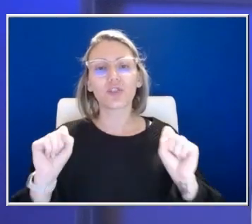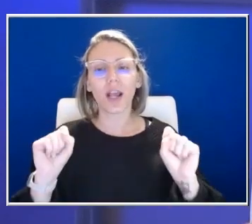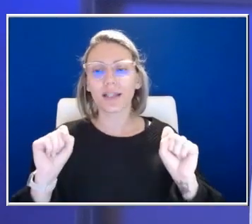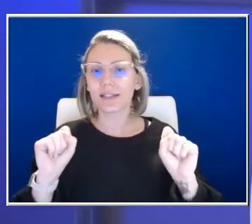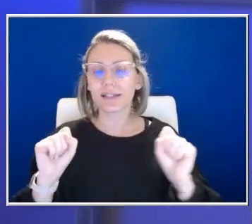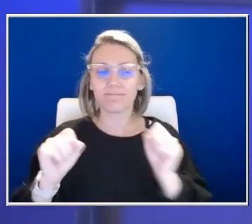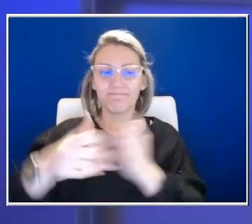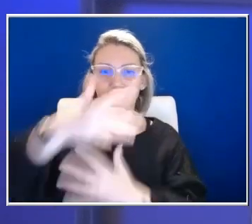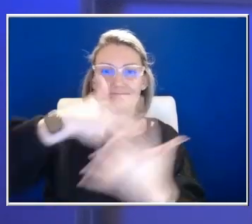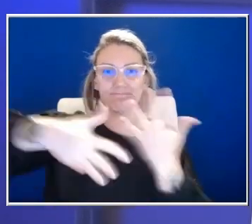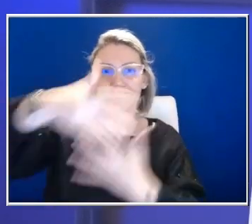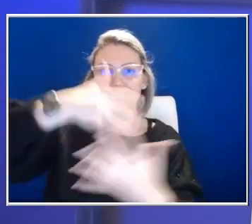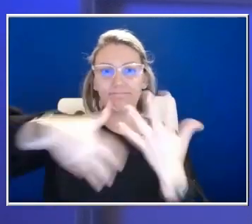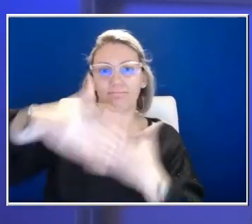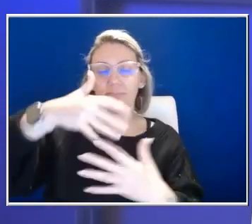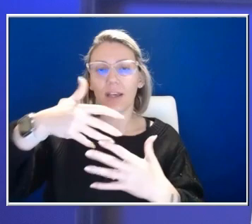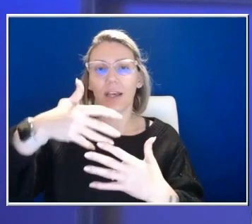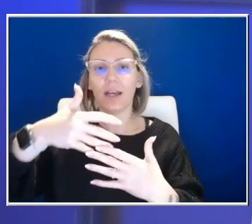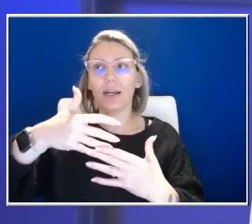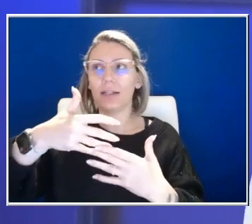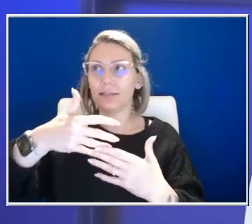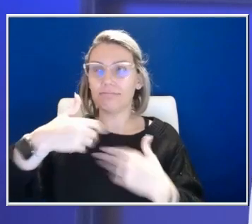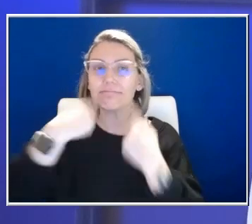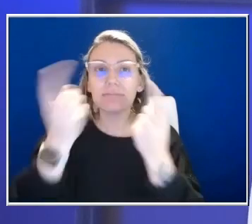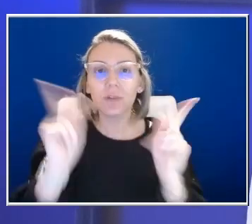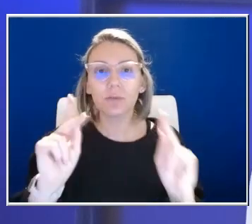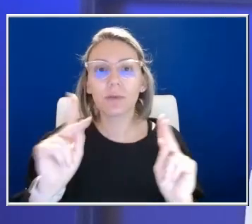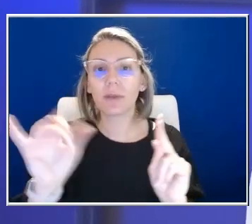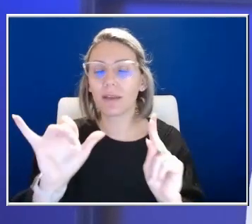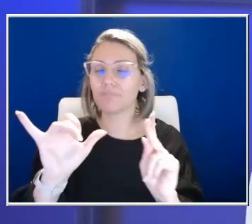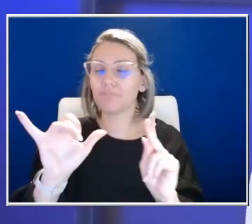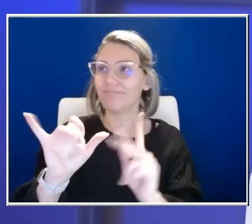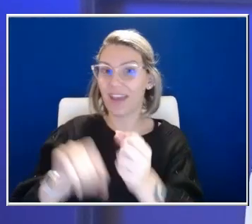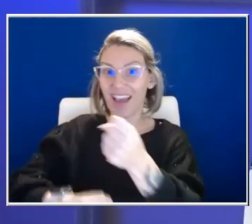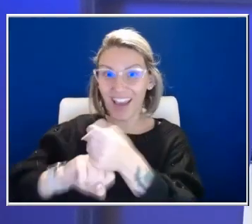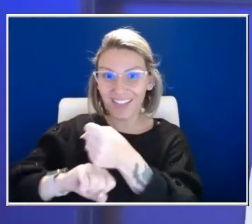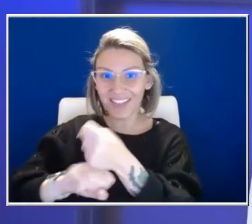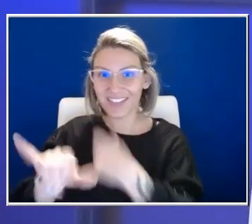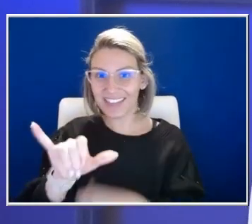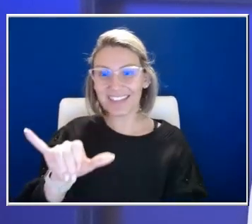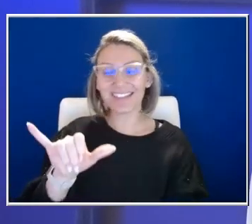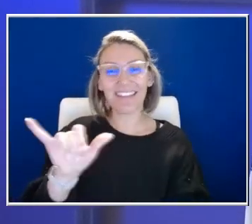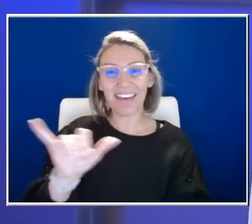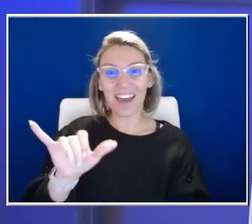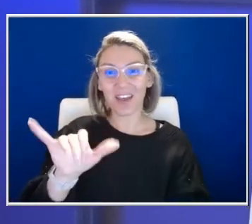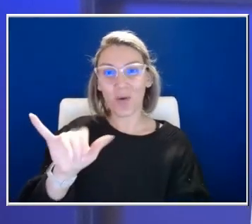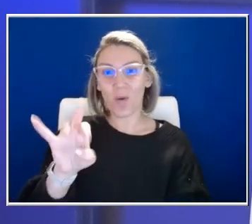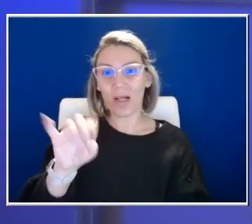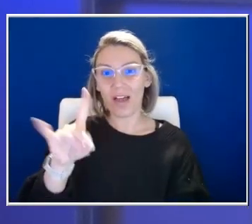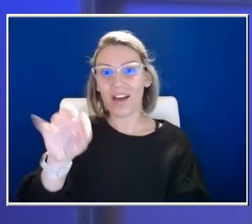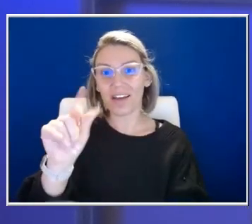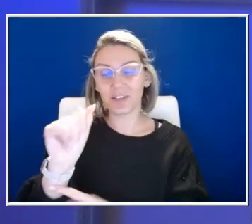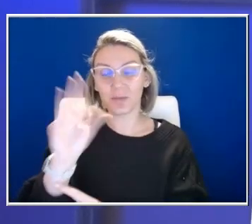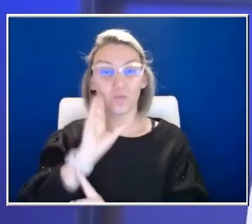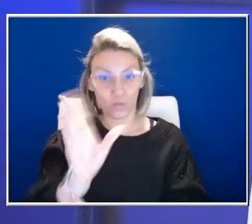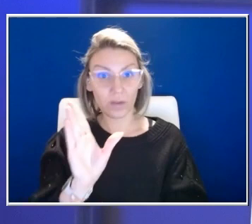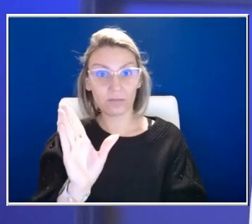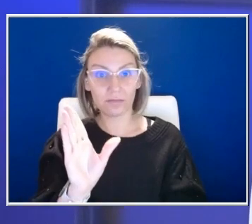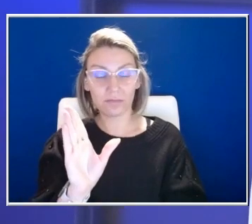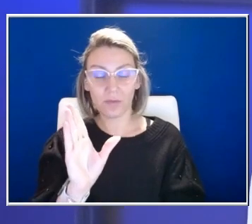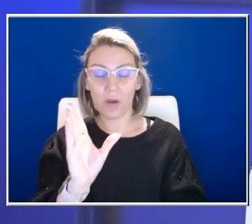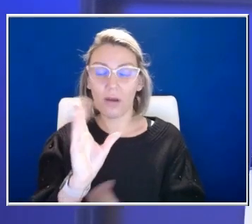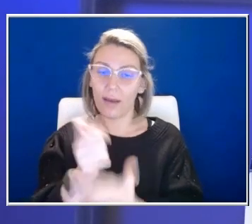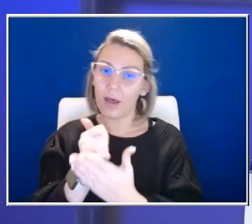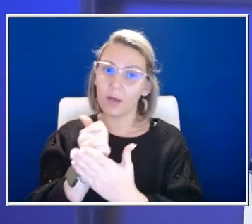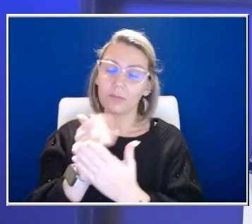socialize and get word out. And that's where I think advocates like Yolanda will help us, I hope, in the future really move